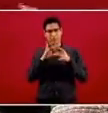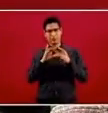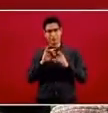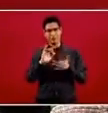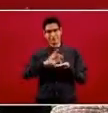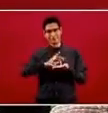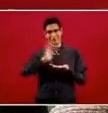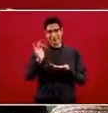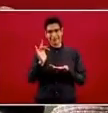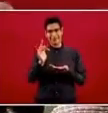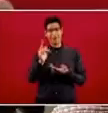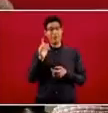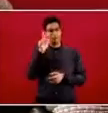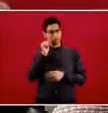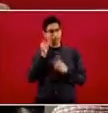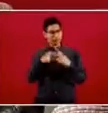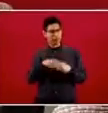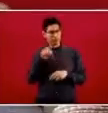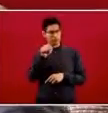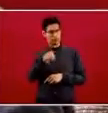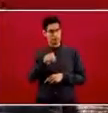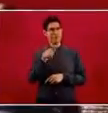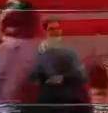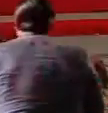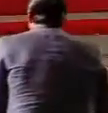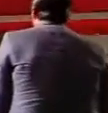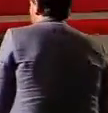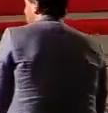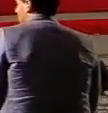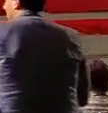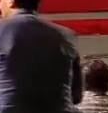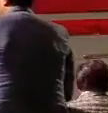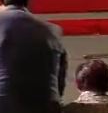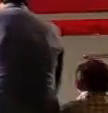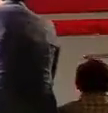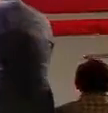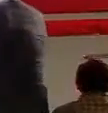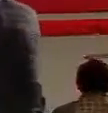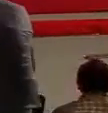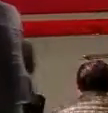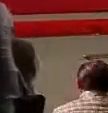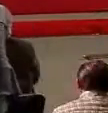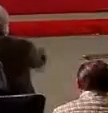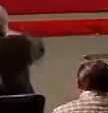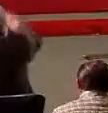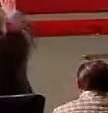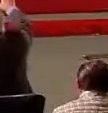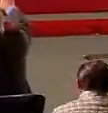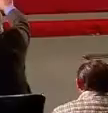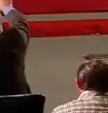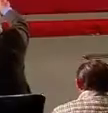information so far, but we can get that information, and we'll talk about it tomorrow. Well, thank you very much to all of you.